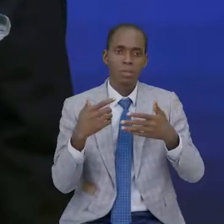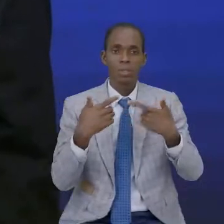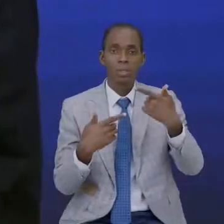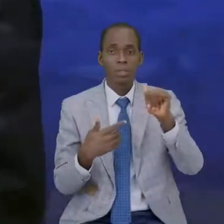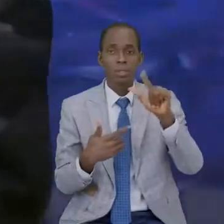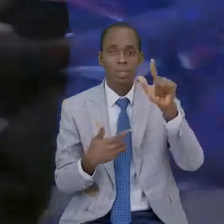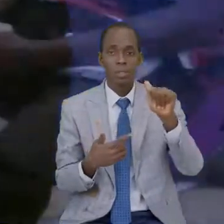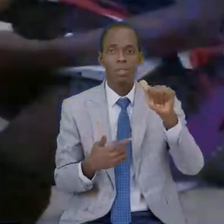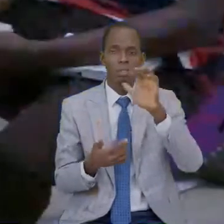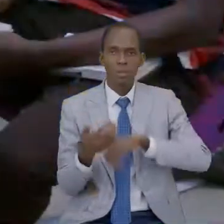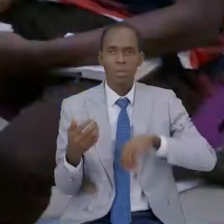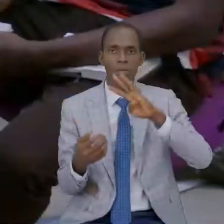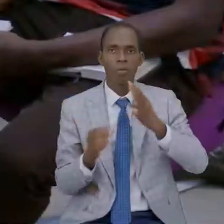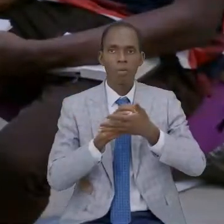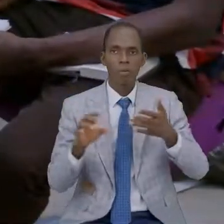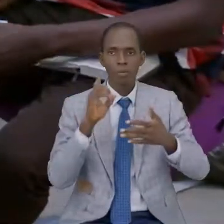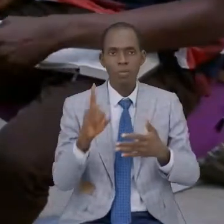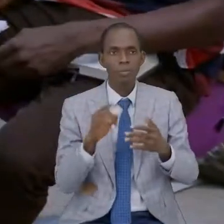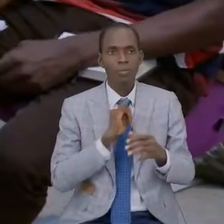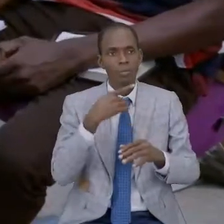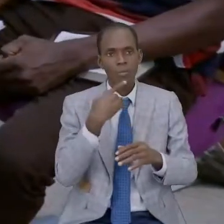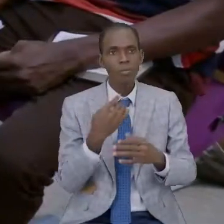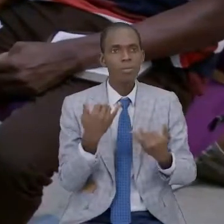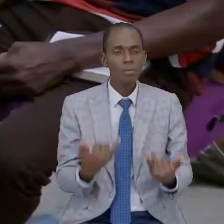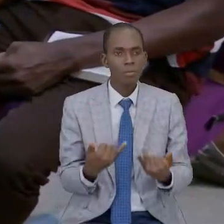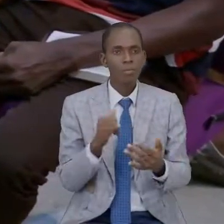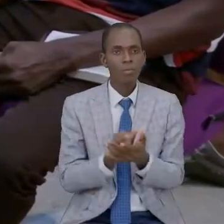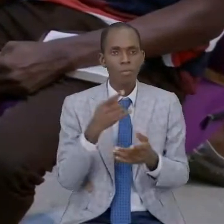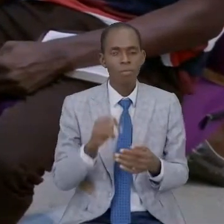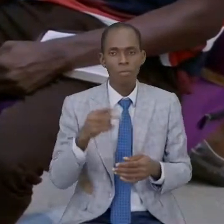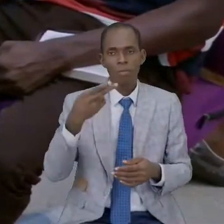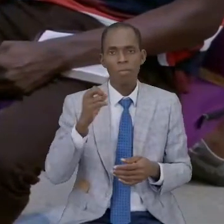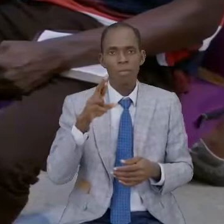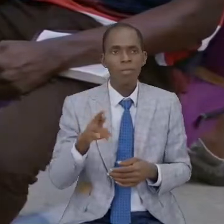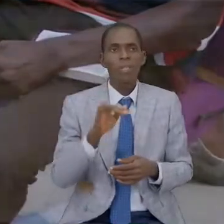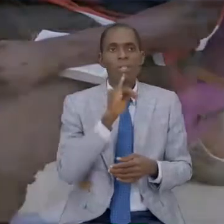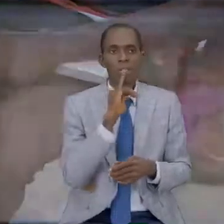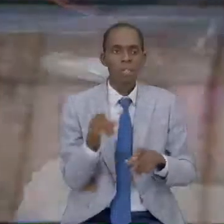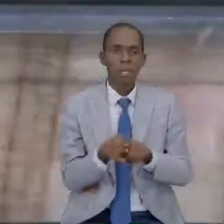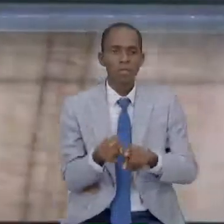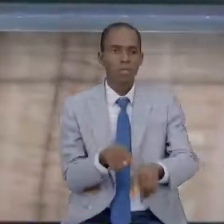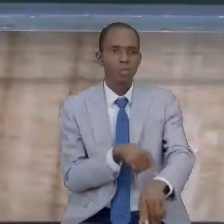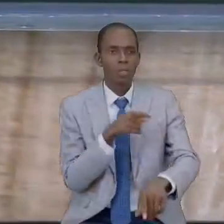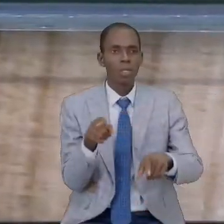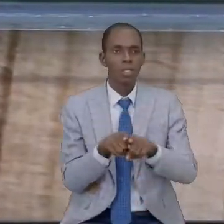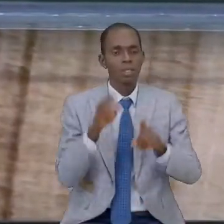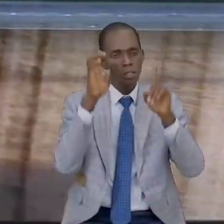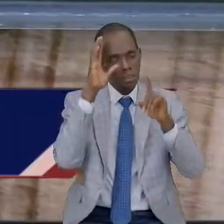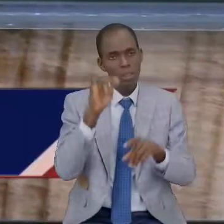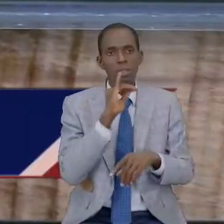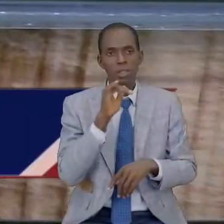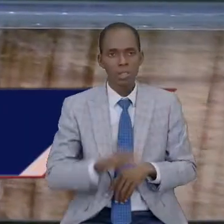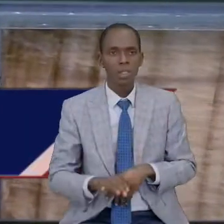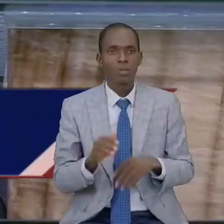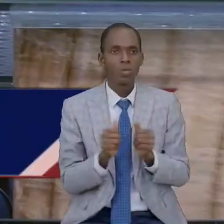the heir, as long as he is a child without understanding, a child without